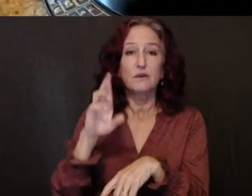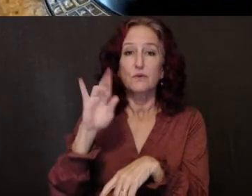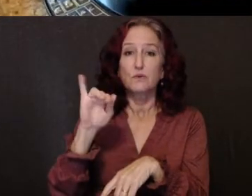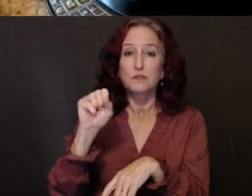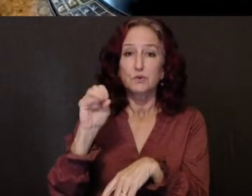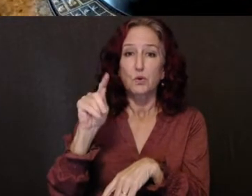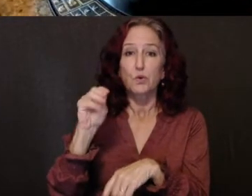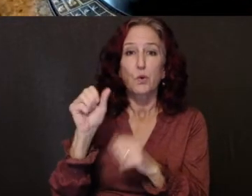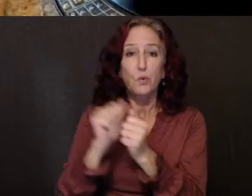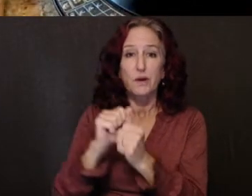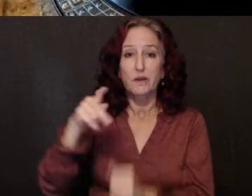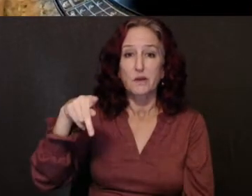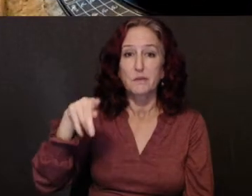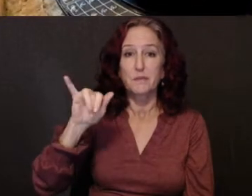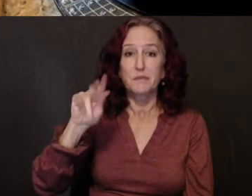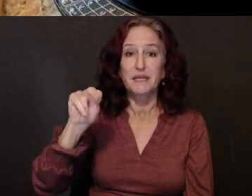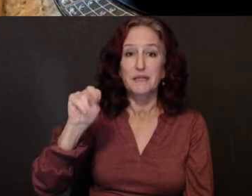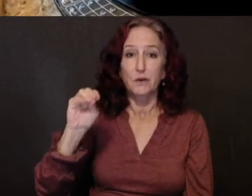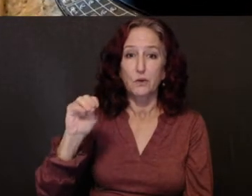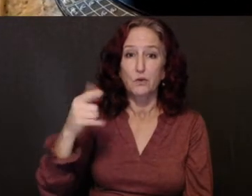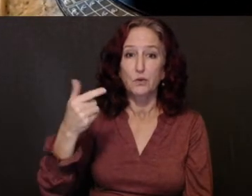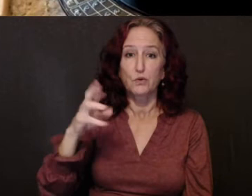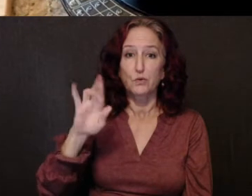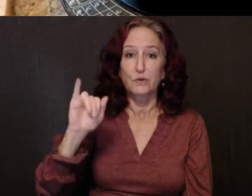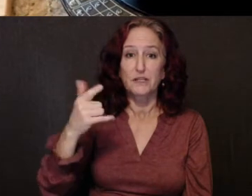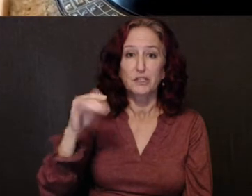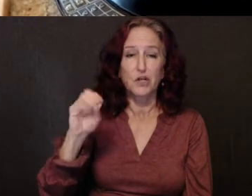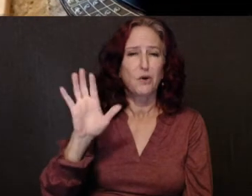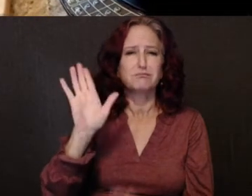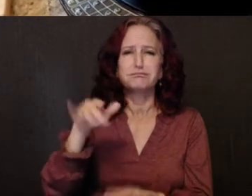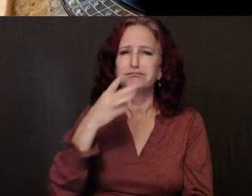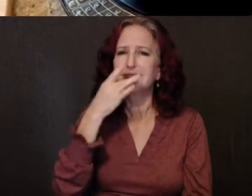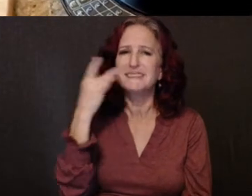end. But I made